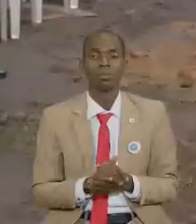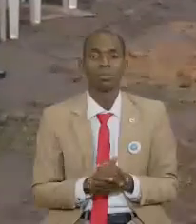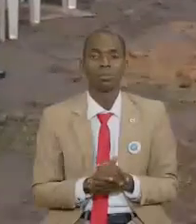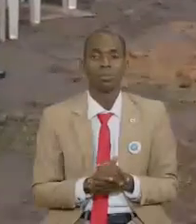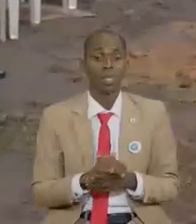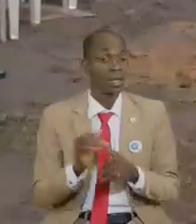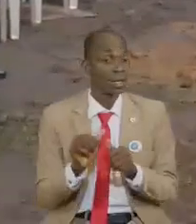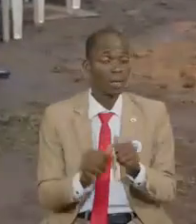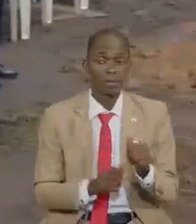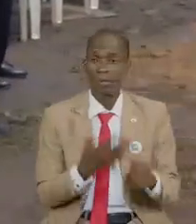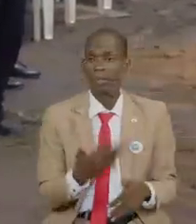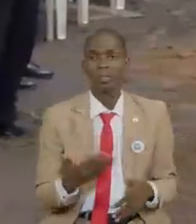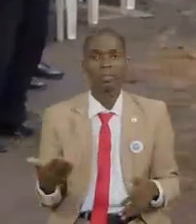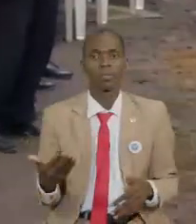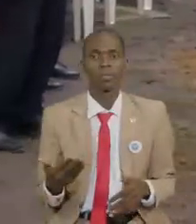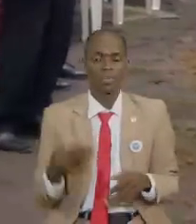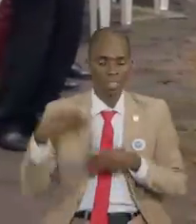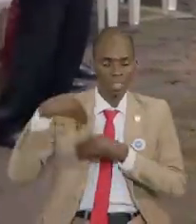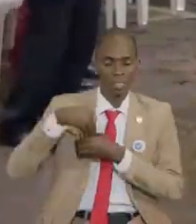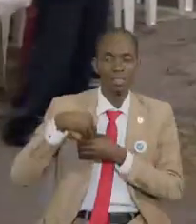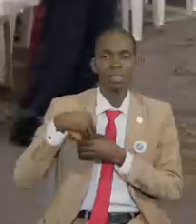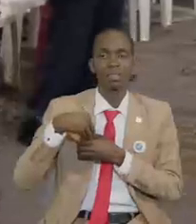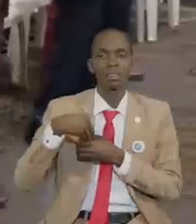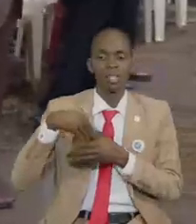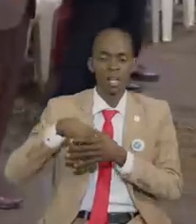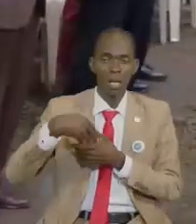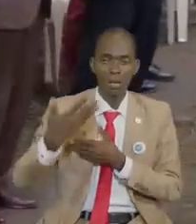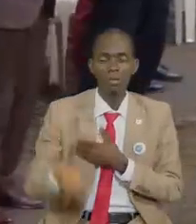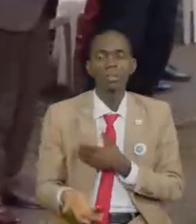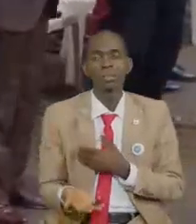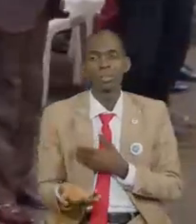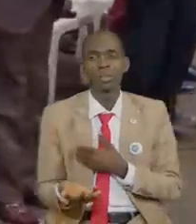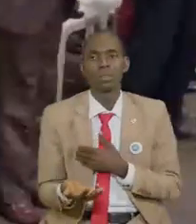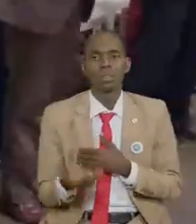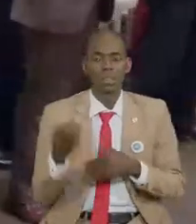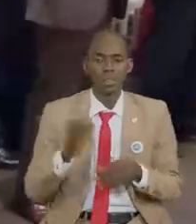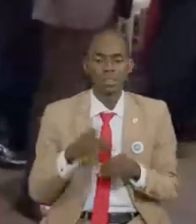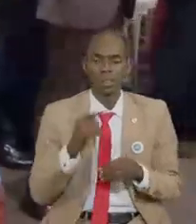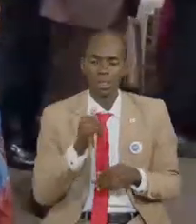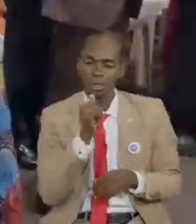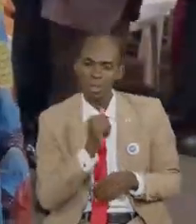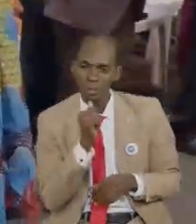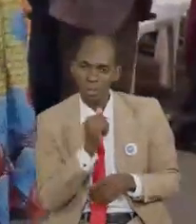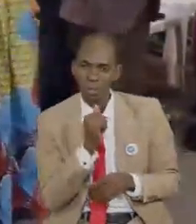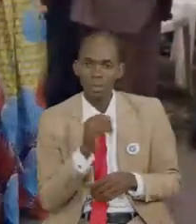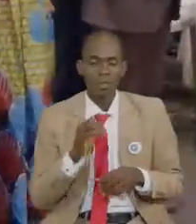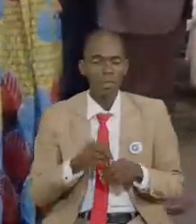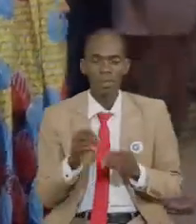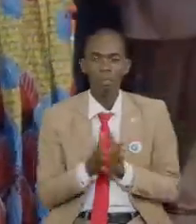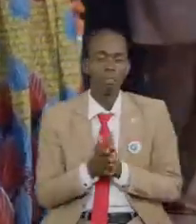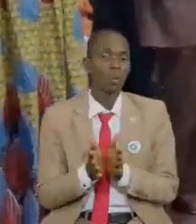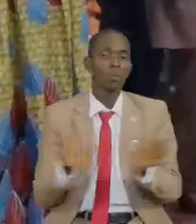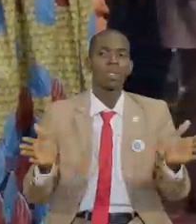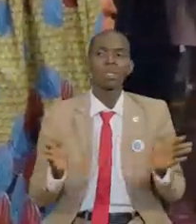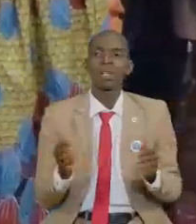Everything, inside, outside, in the private, in the public,